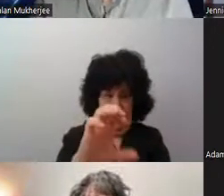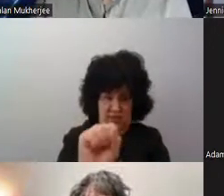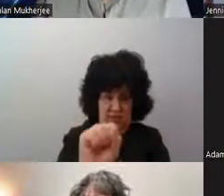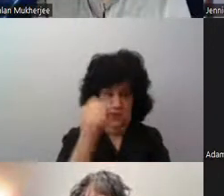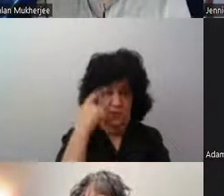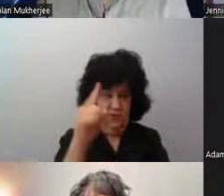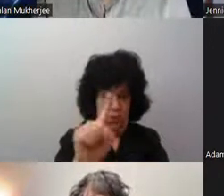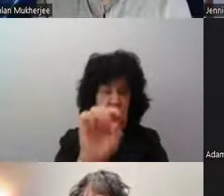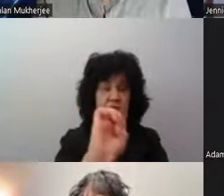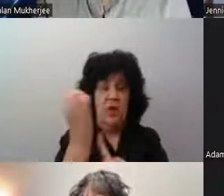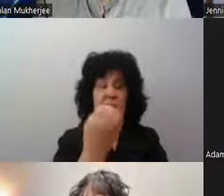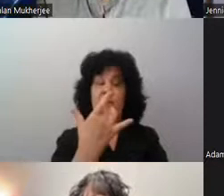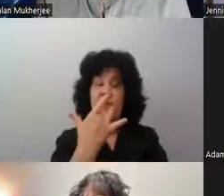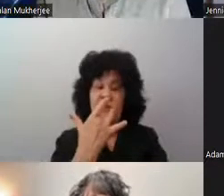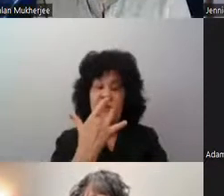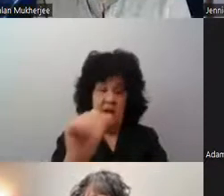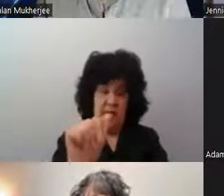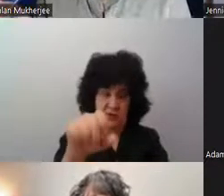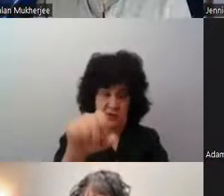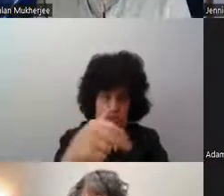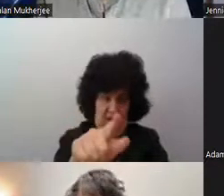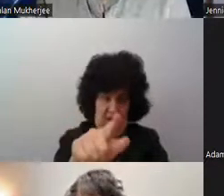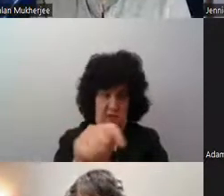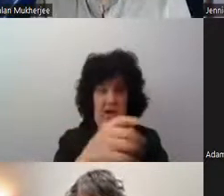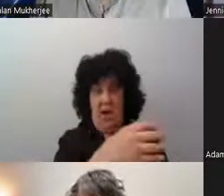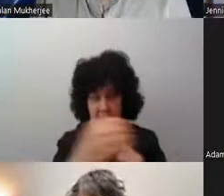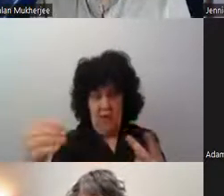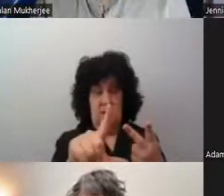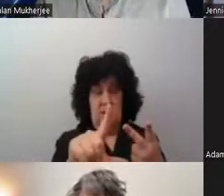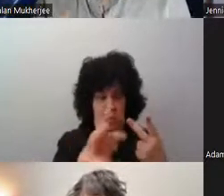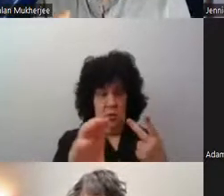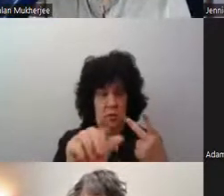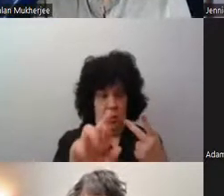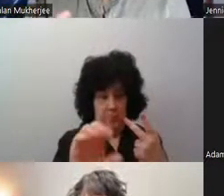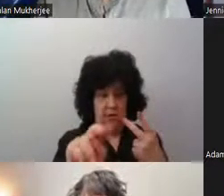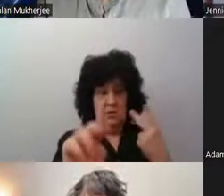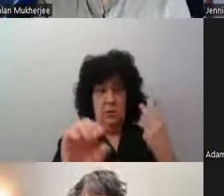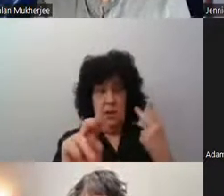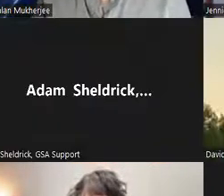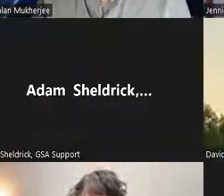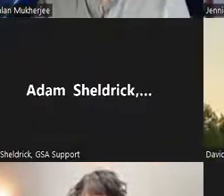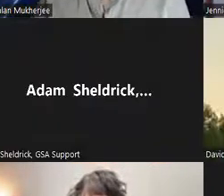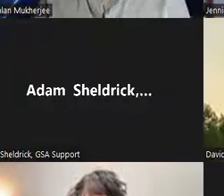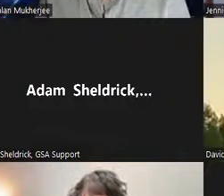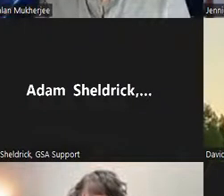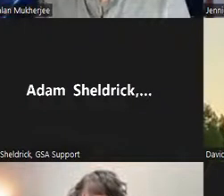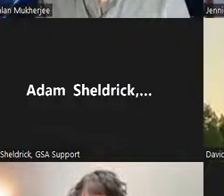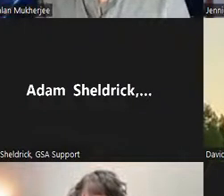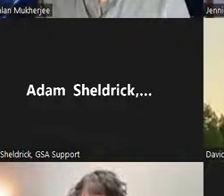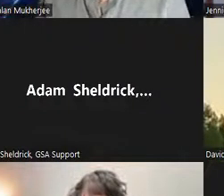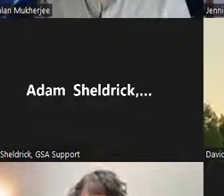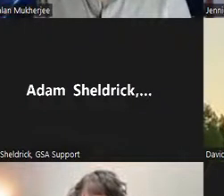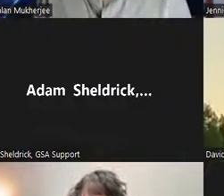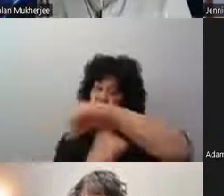asphalt and low carbon concrete. And so that work is already there. So going, so there is some grounding that we can start working